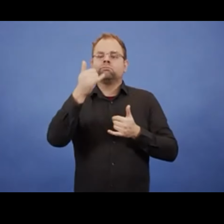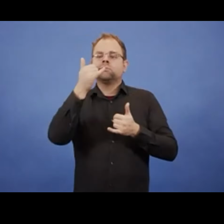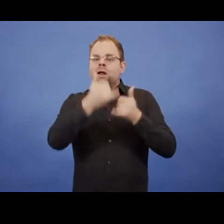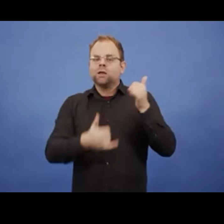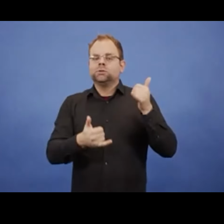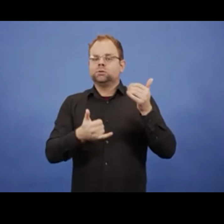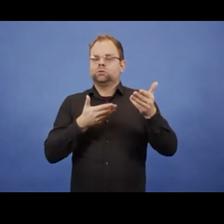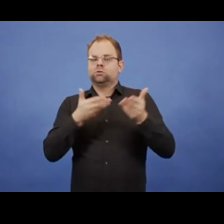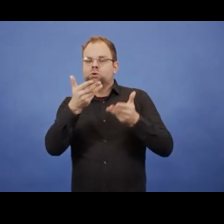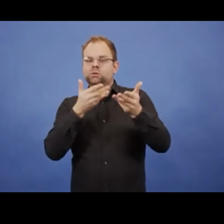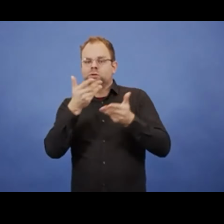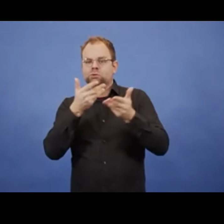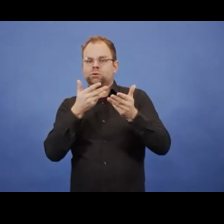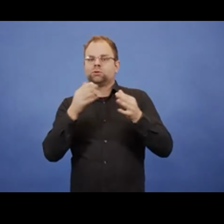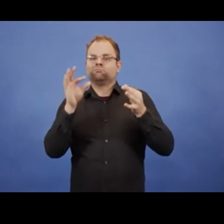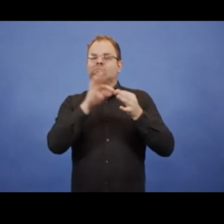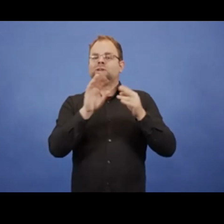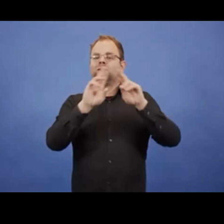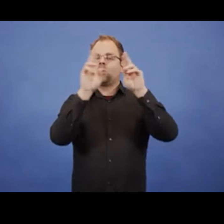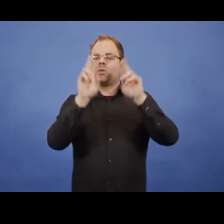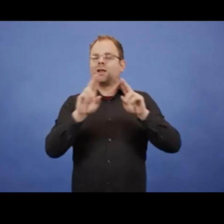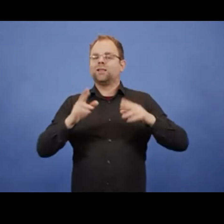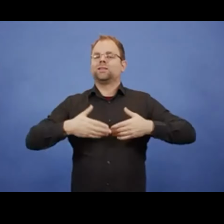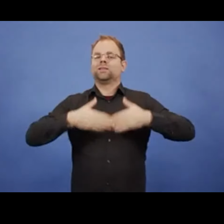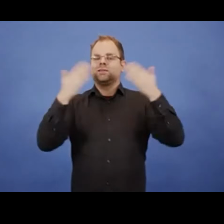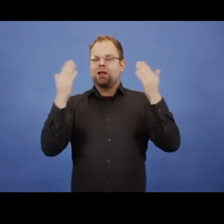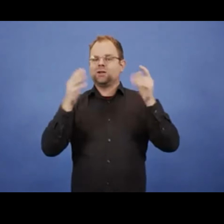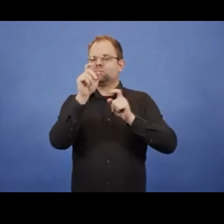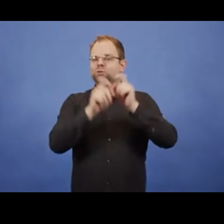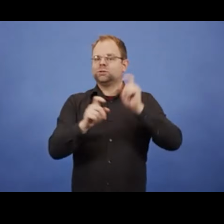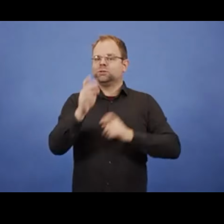based on all the information that has been discussed about